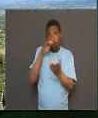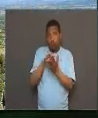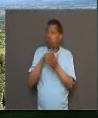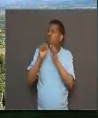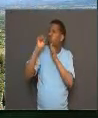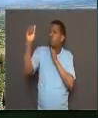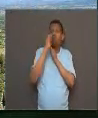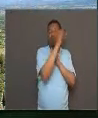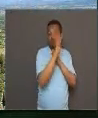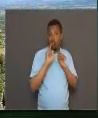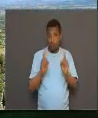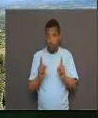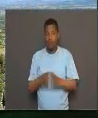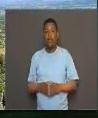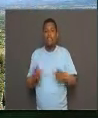centers.